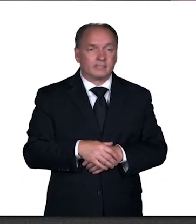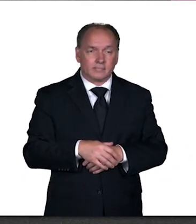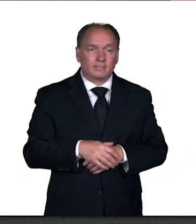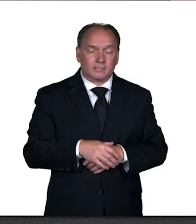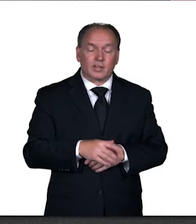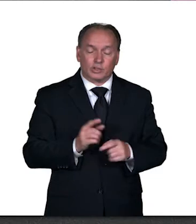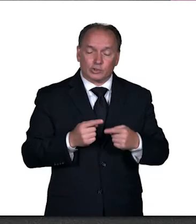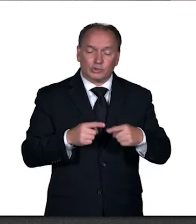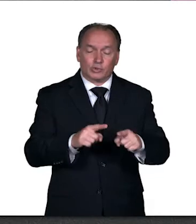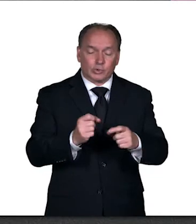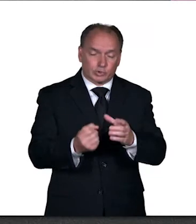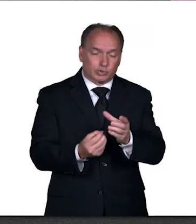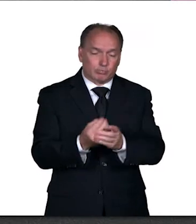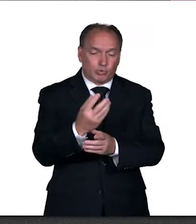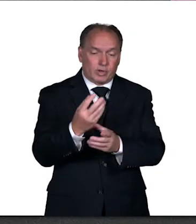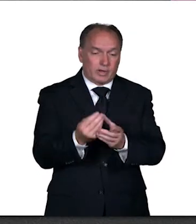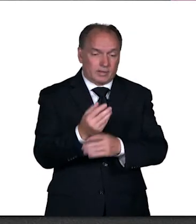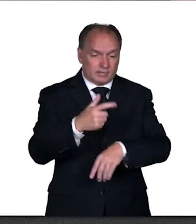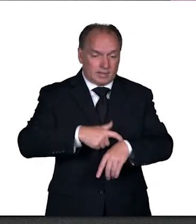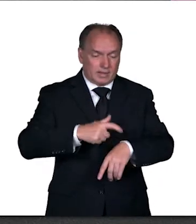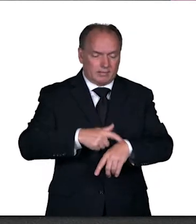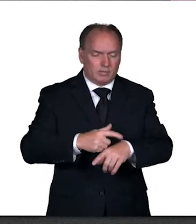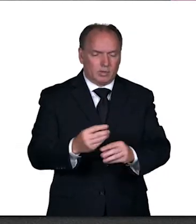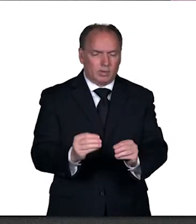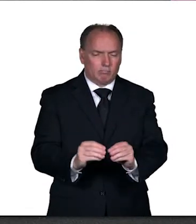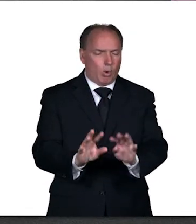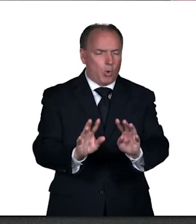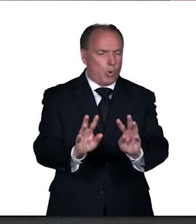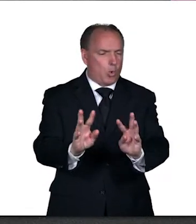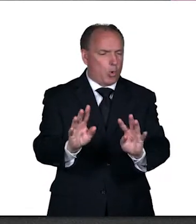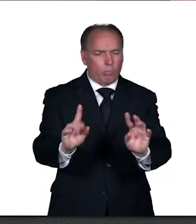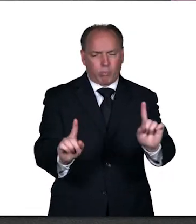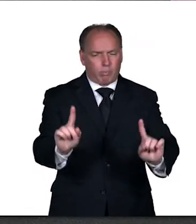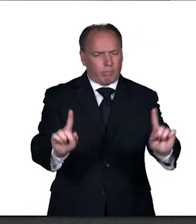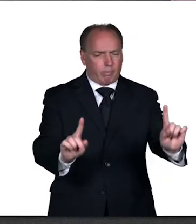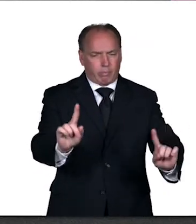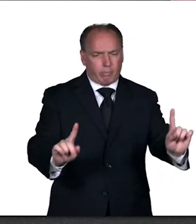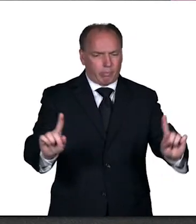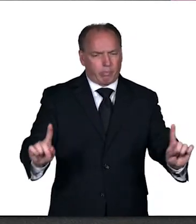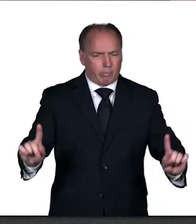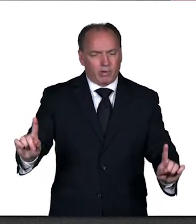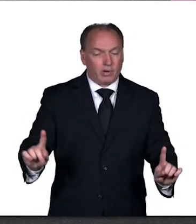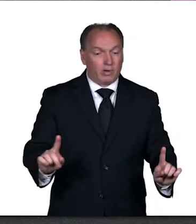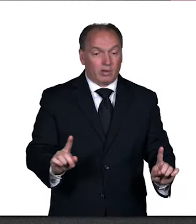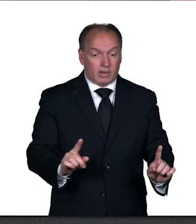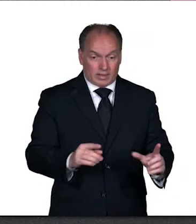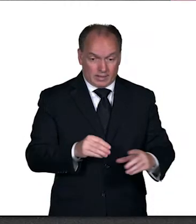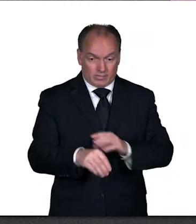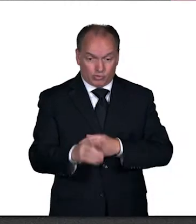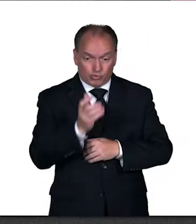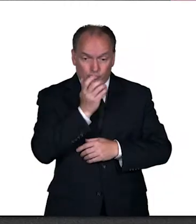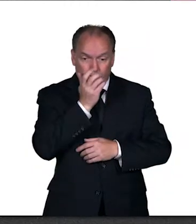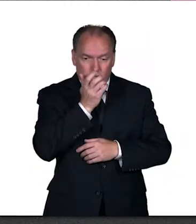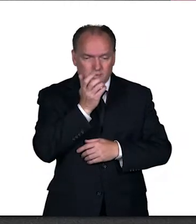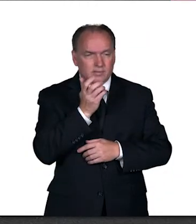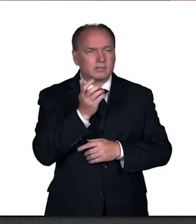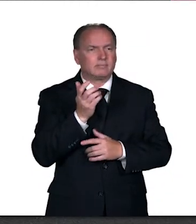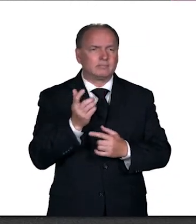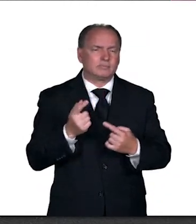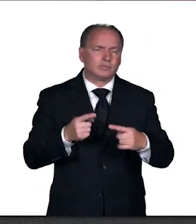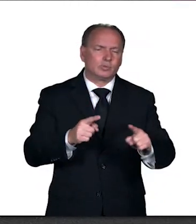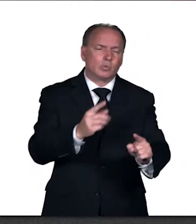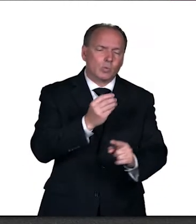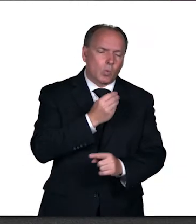In spring, dandelions bloom like gold stars in the grass, growing taller and taller as the warm days